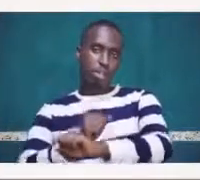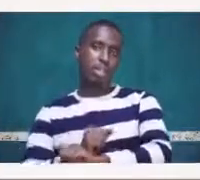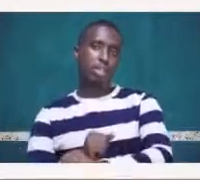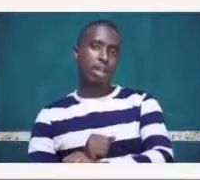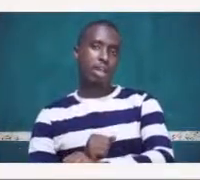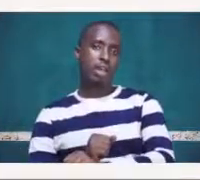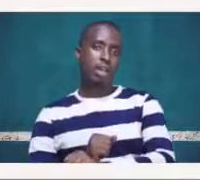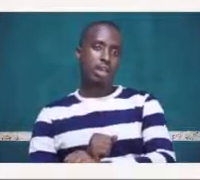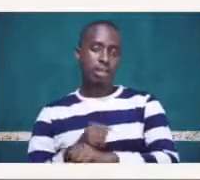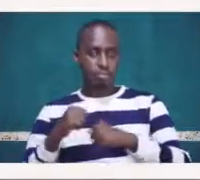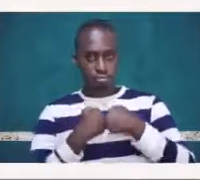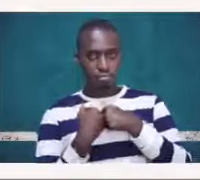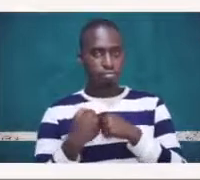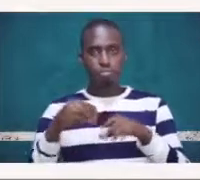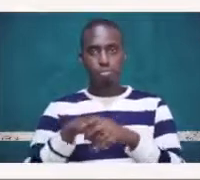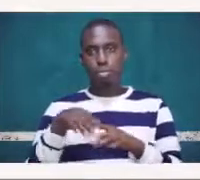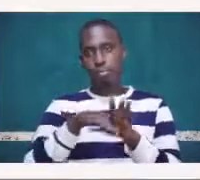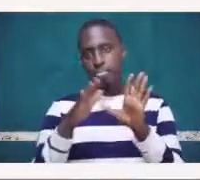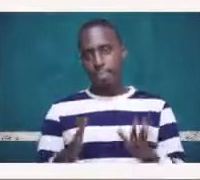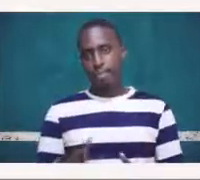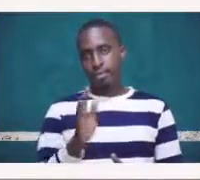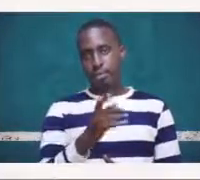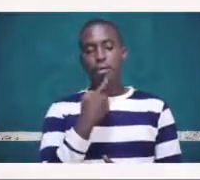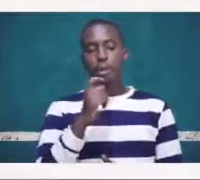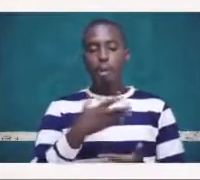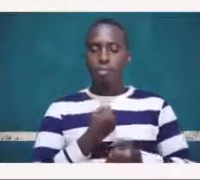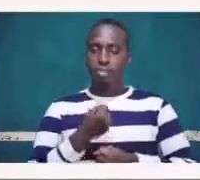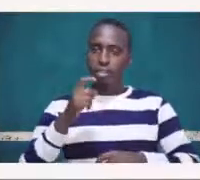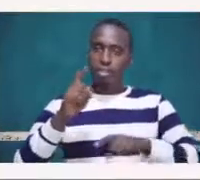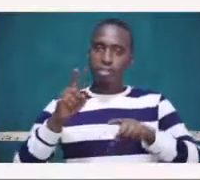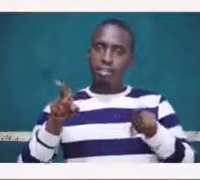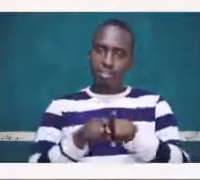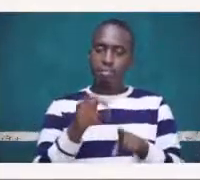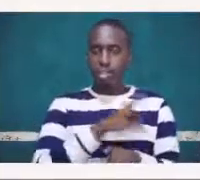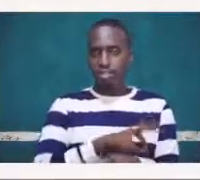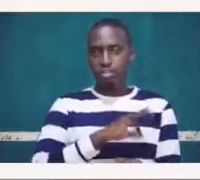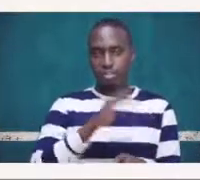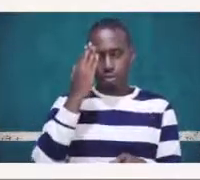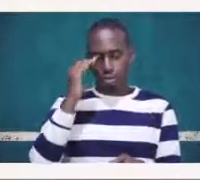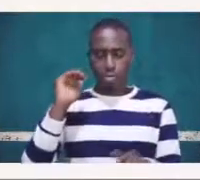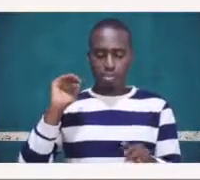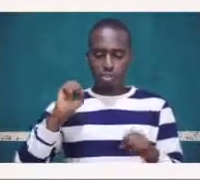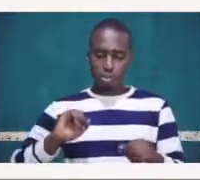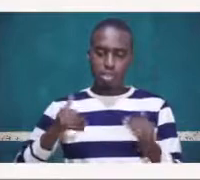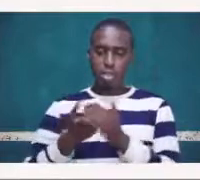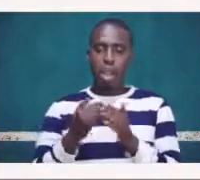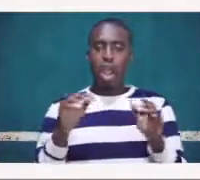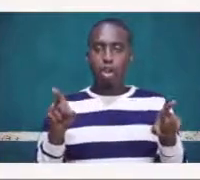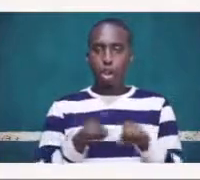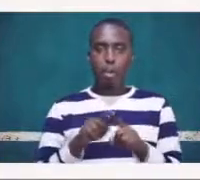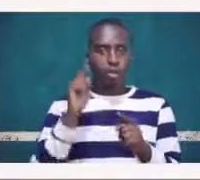member states. Same political ideology. They should have the same interest in order to achieve a common goal.